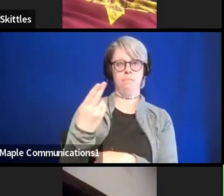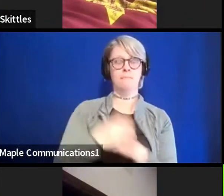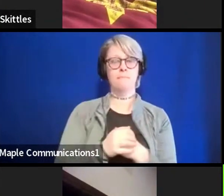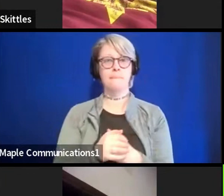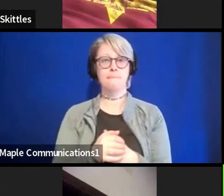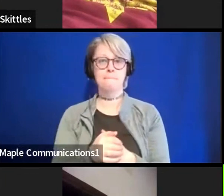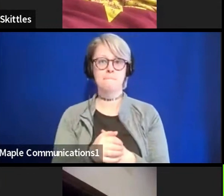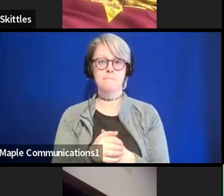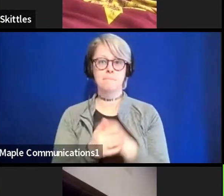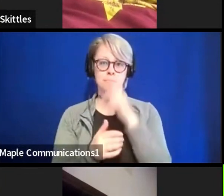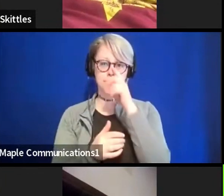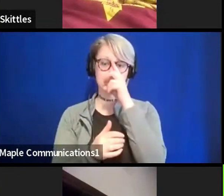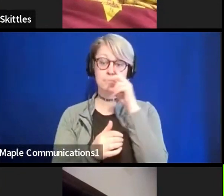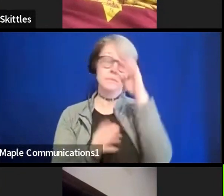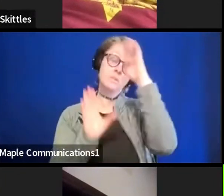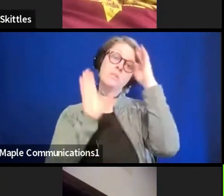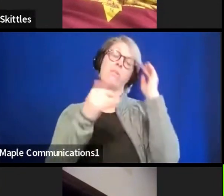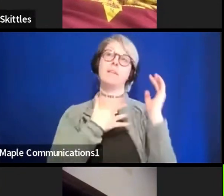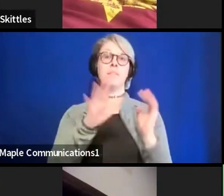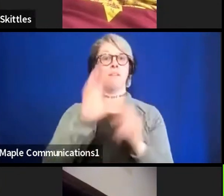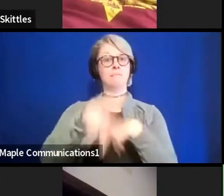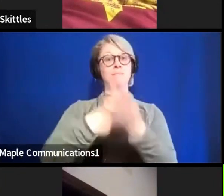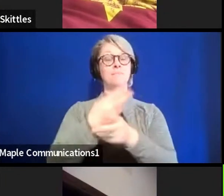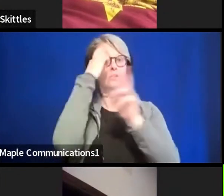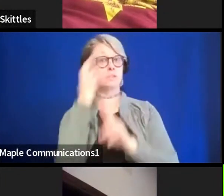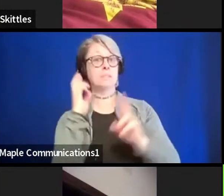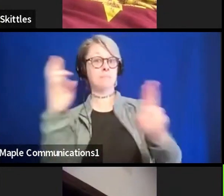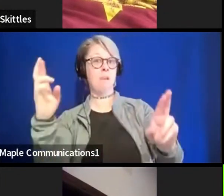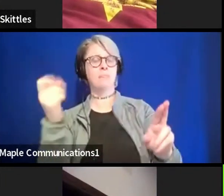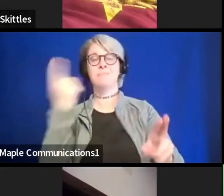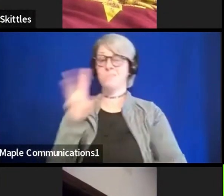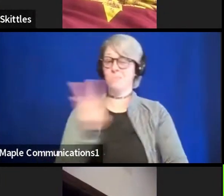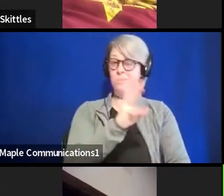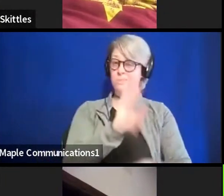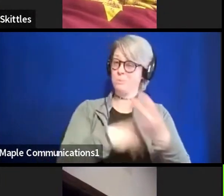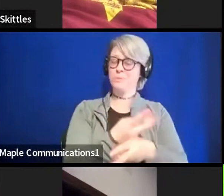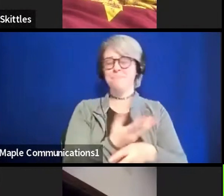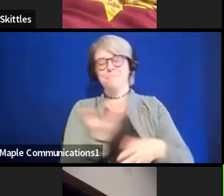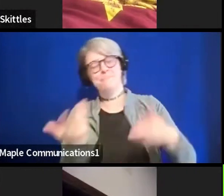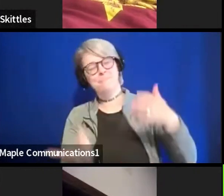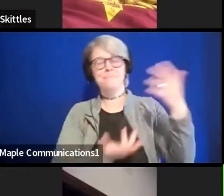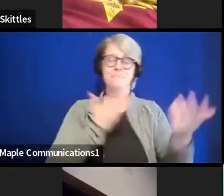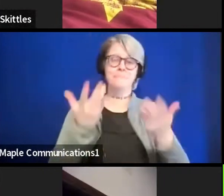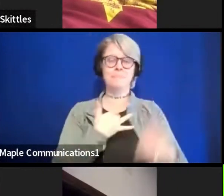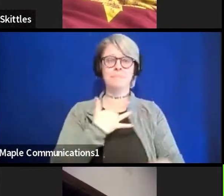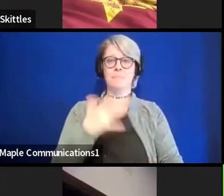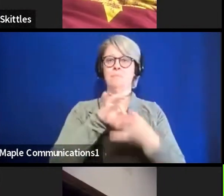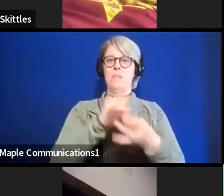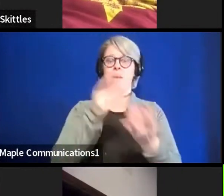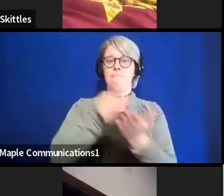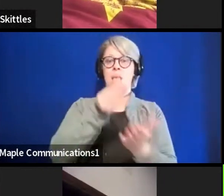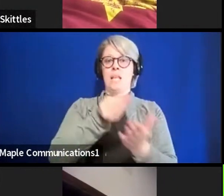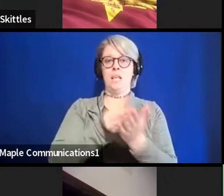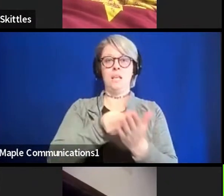So it's having that respect. But the Western world, you know, there a lot of them are about the money. You know,